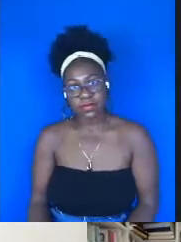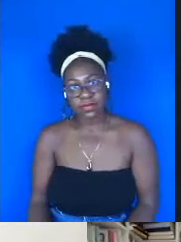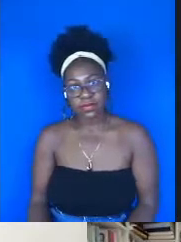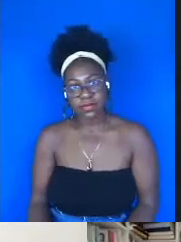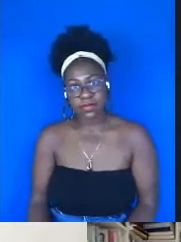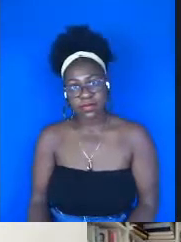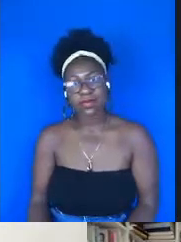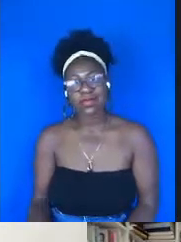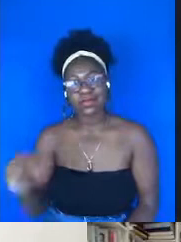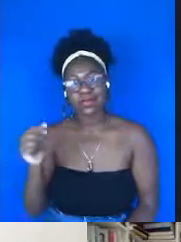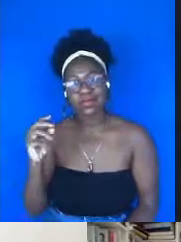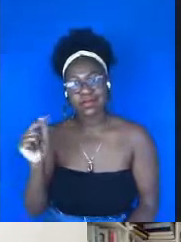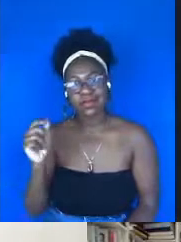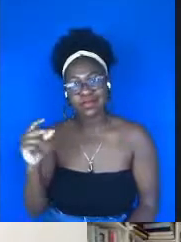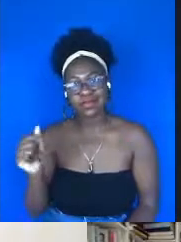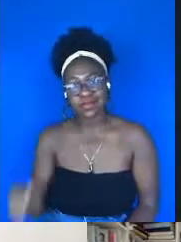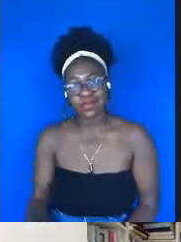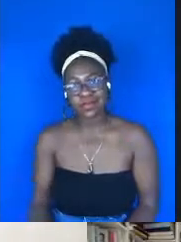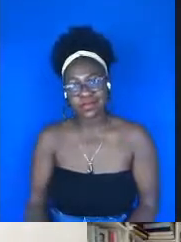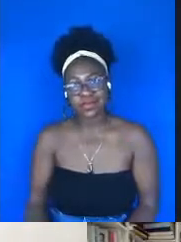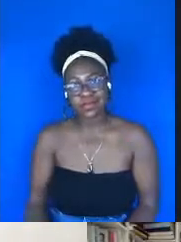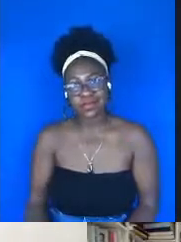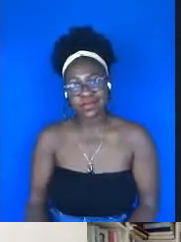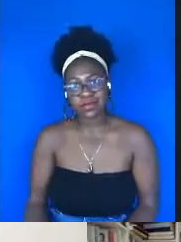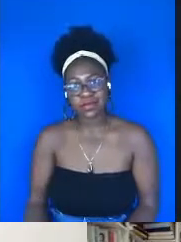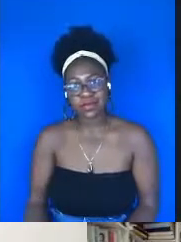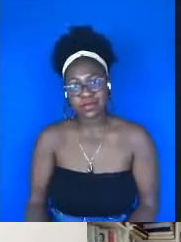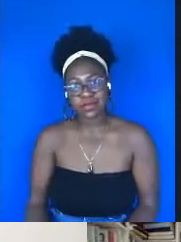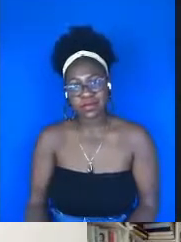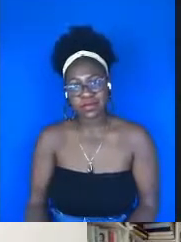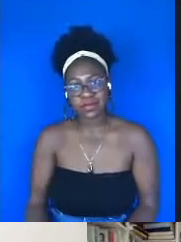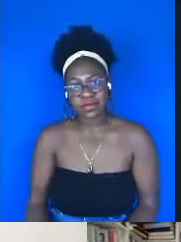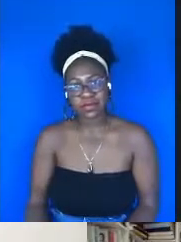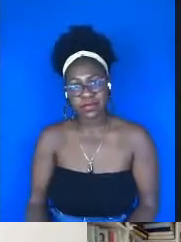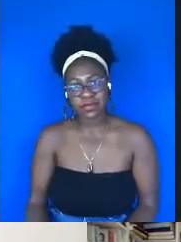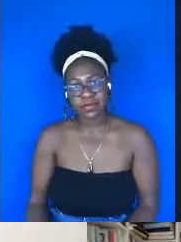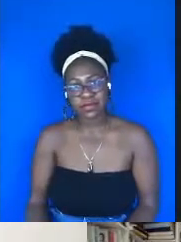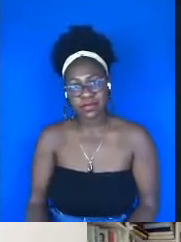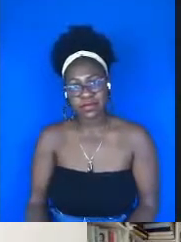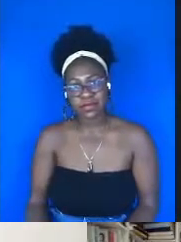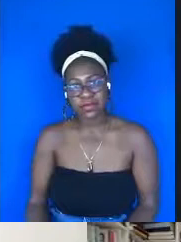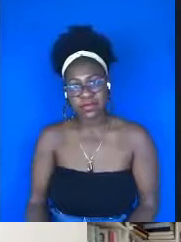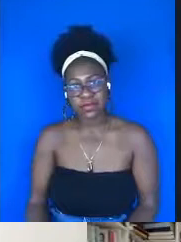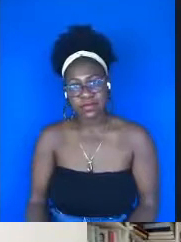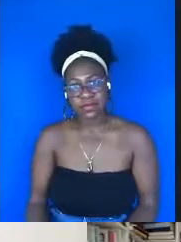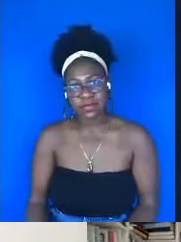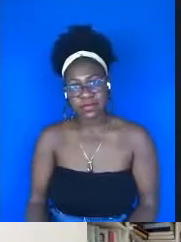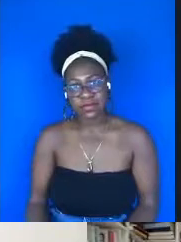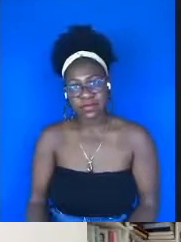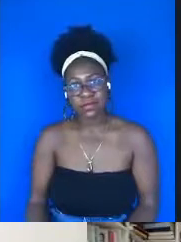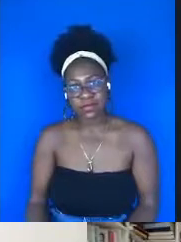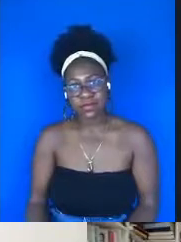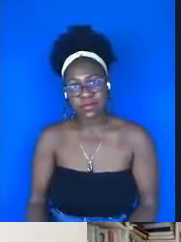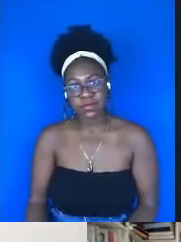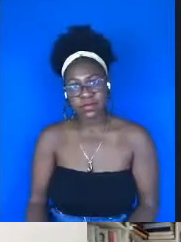protection. And practitioners of Obi, they would be known as either an Obi man or Obi woman. And